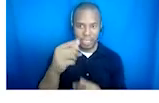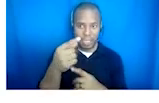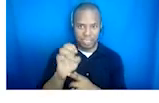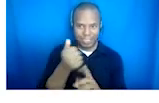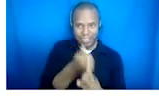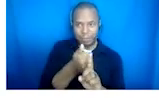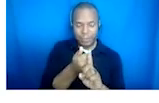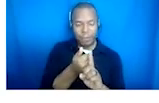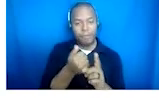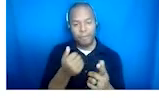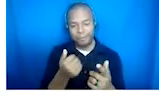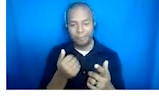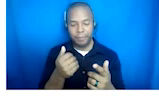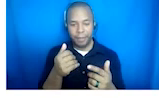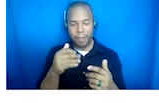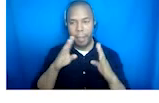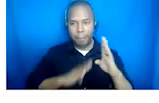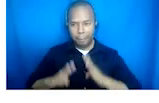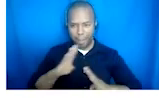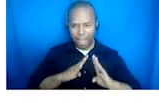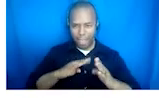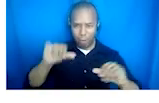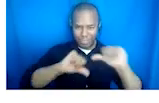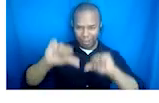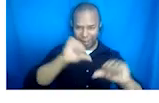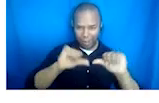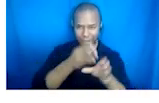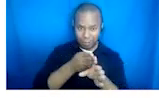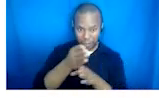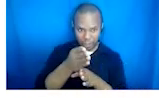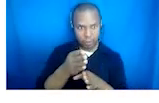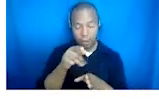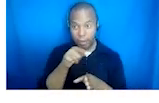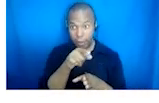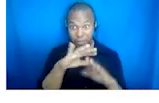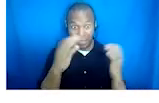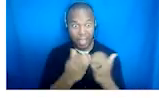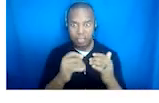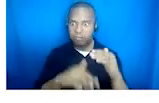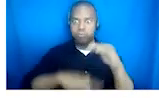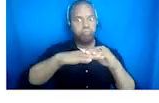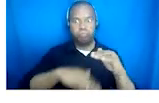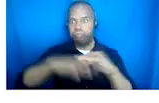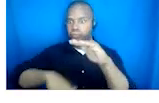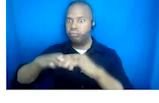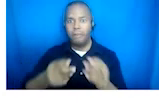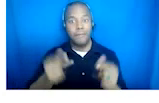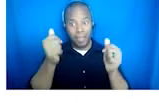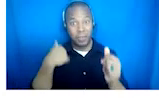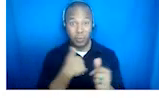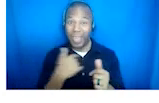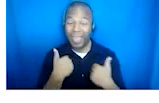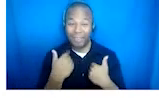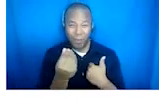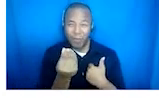bioscience major, and the classes for the major, they fill up really quickly, and we just have a few of them. You know, it's not like we